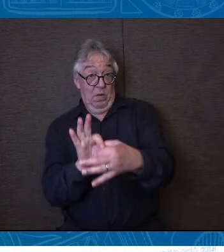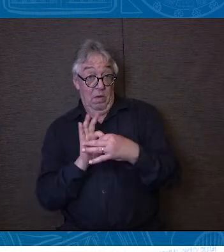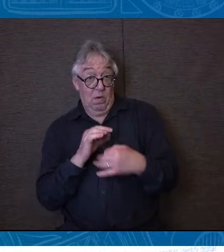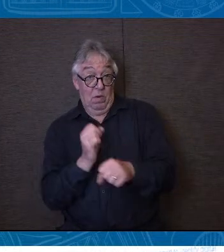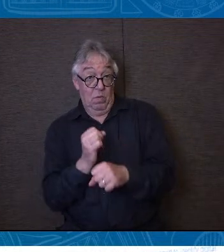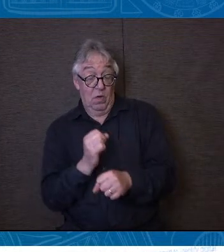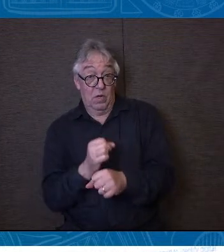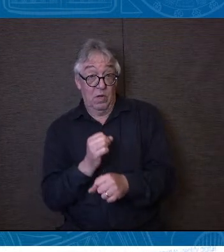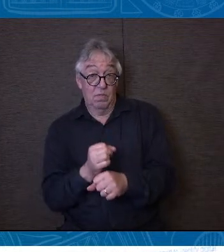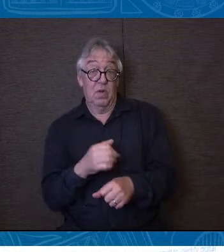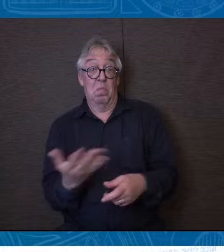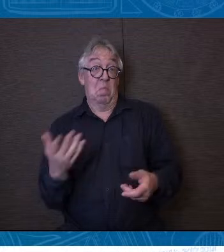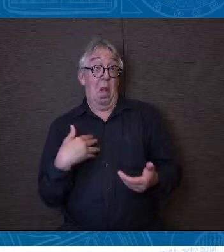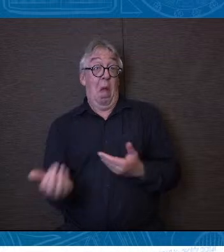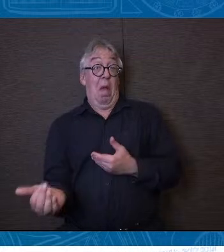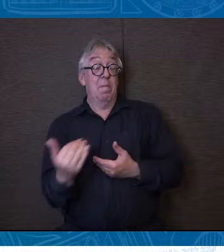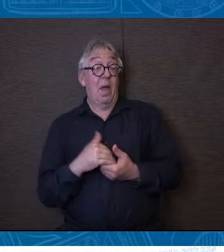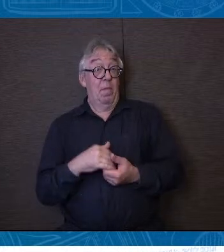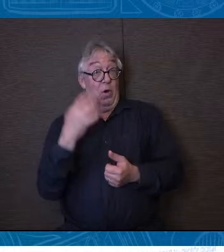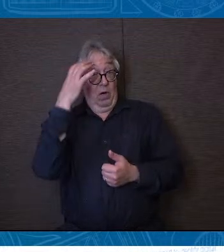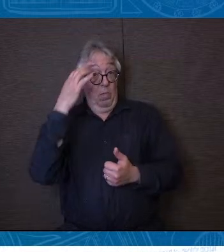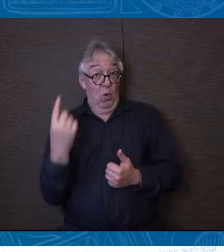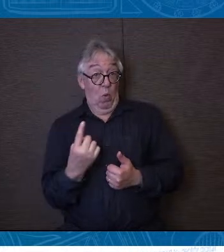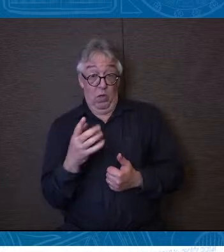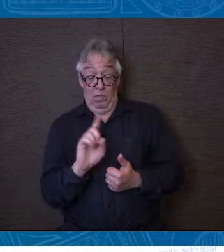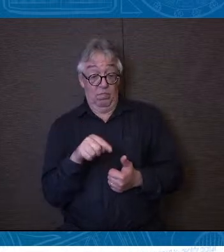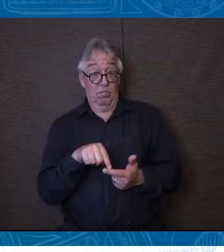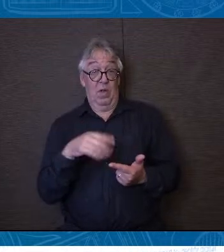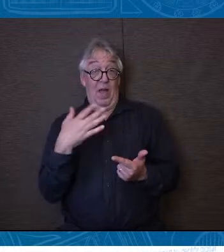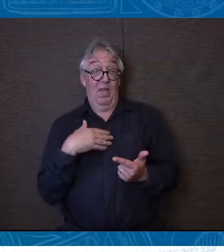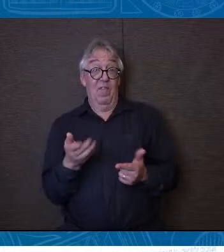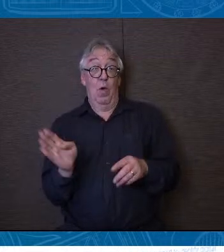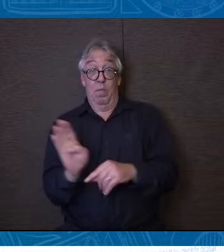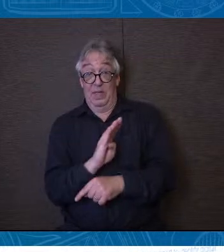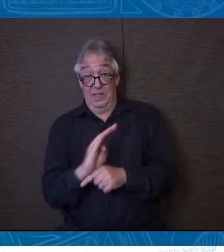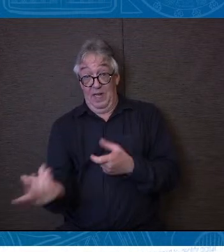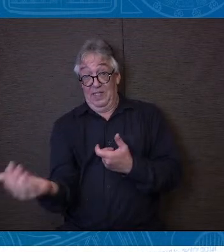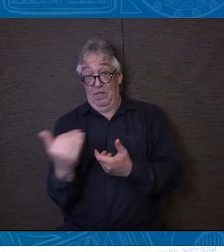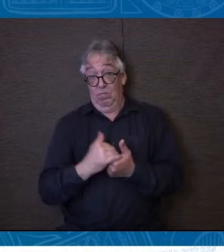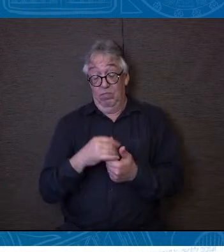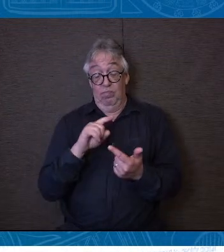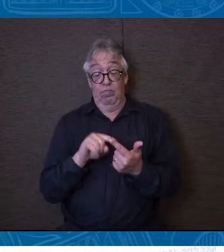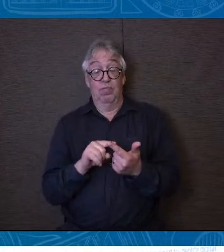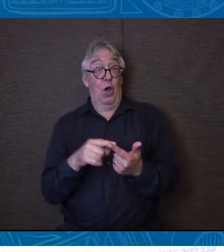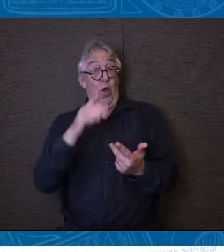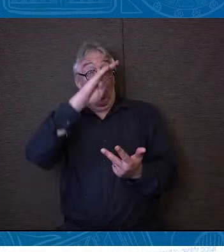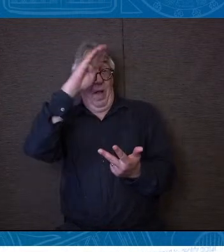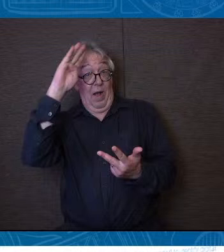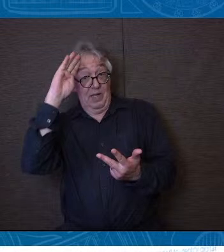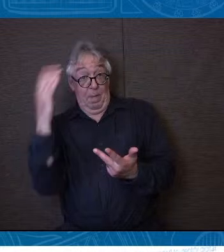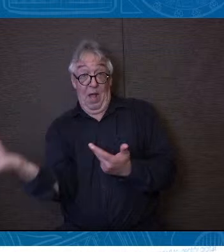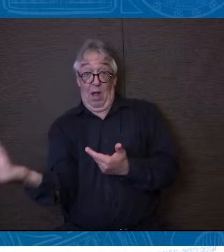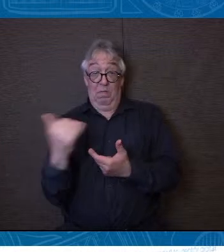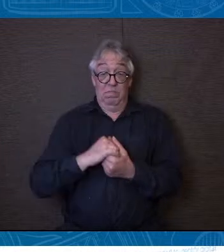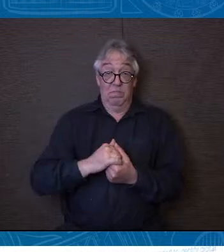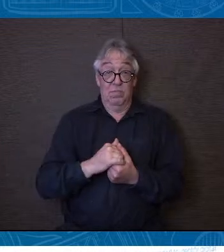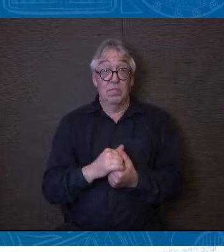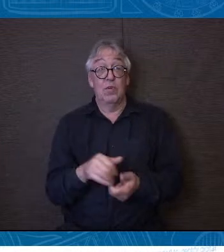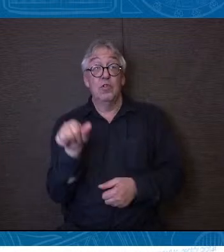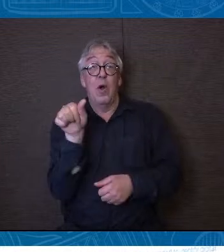I mentioned, our membership is not only government, we also work with the private sector and the academia as well. So